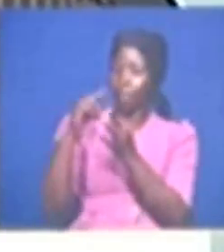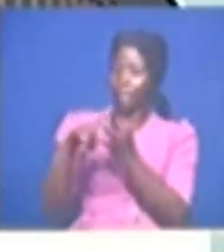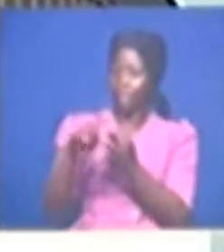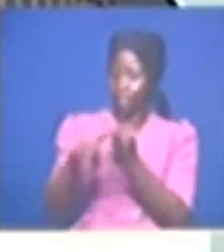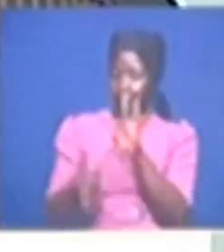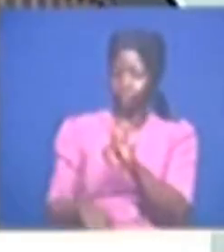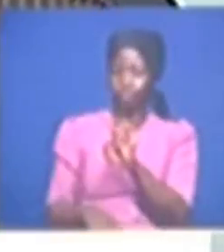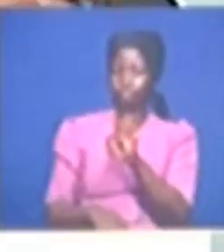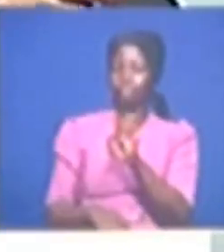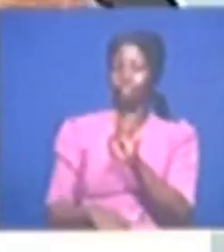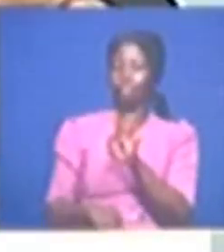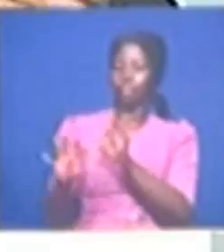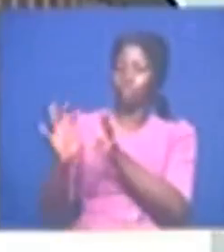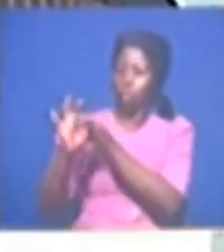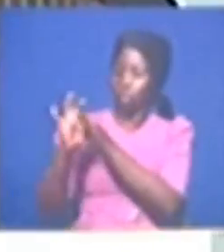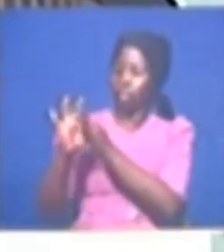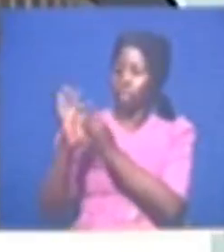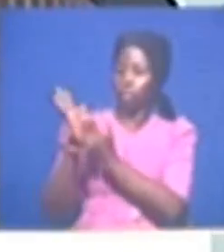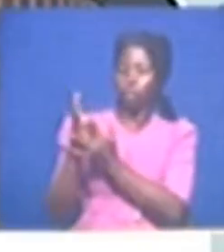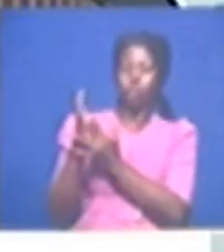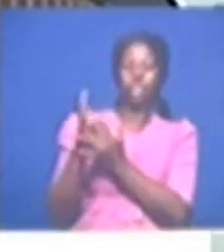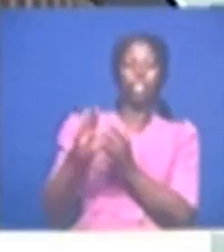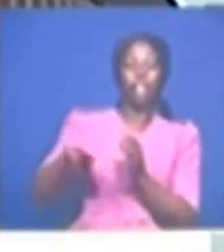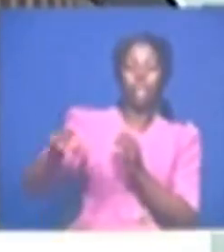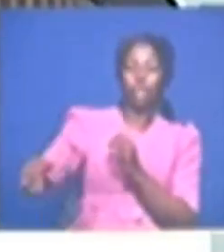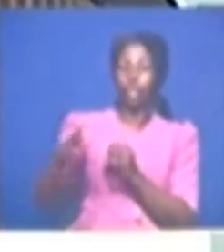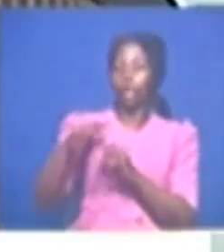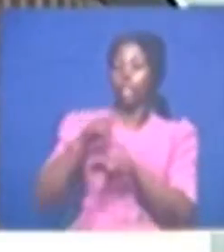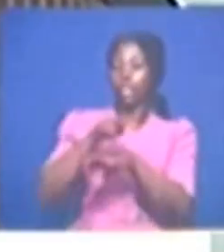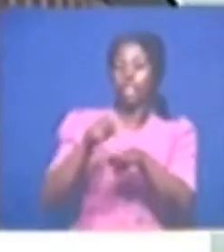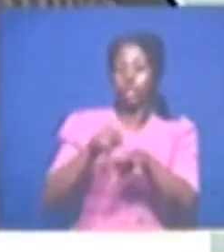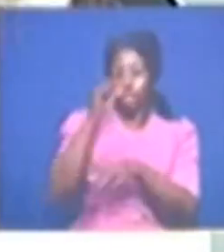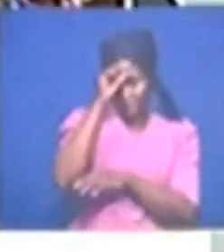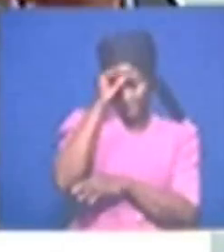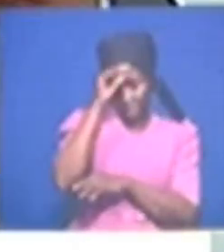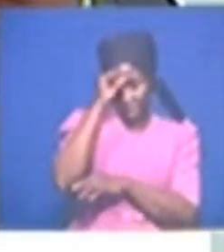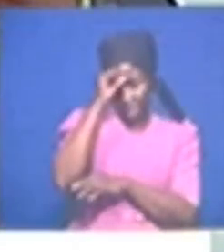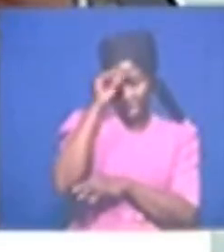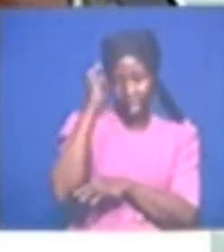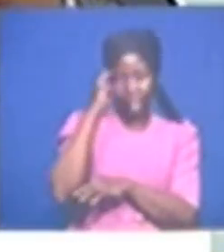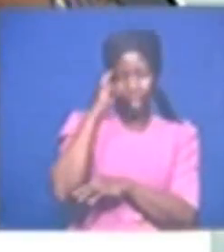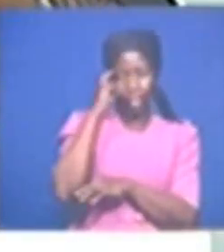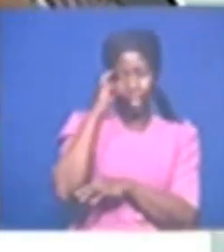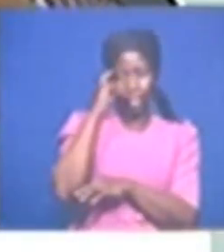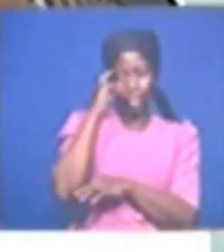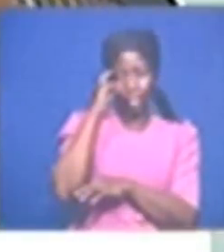the connection between the counties and the national government. I think the